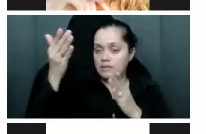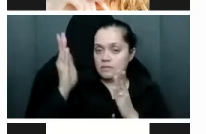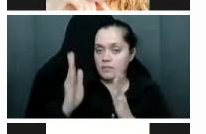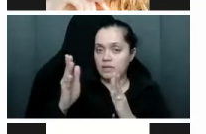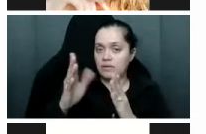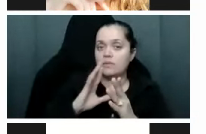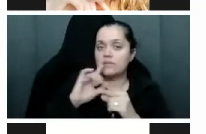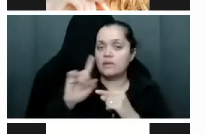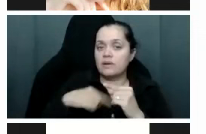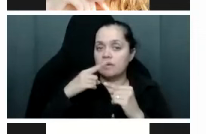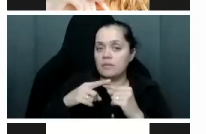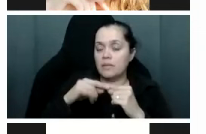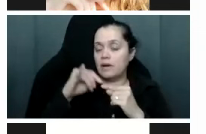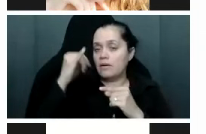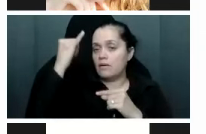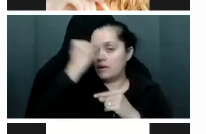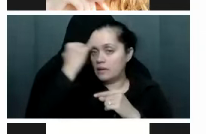talking about Italy.